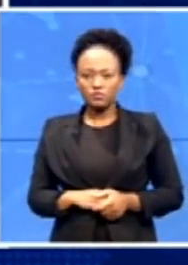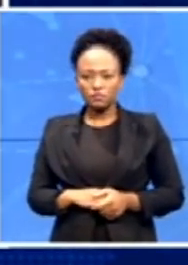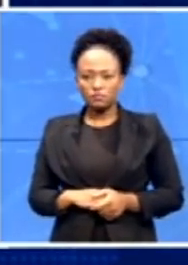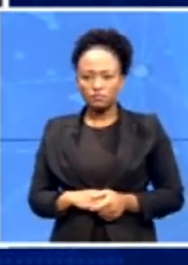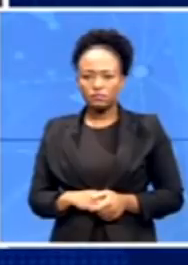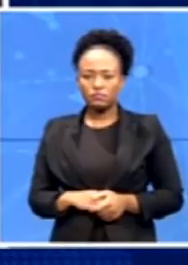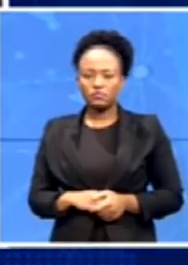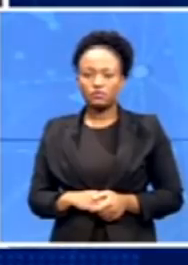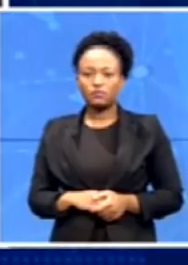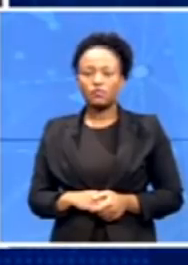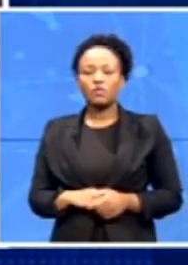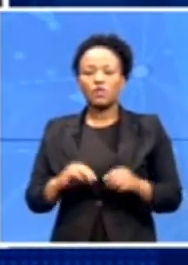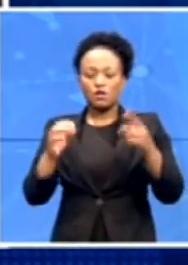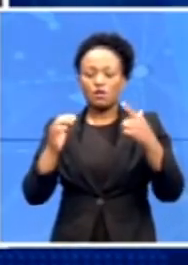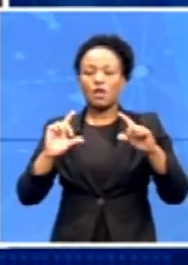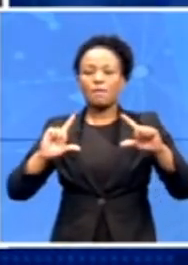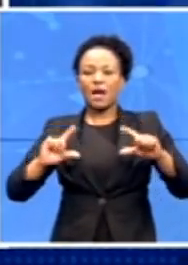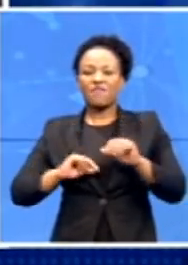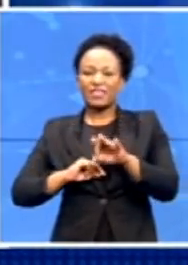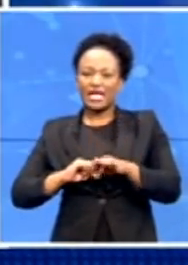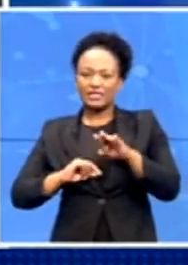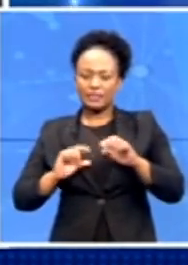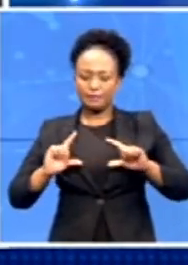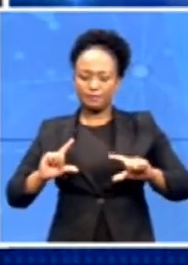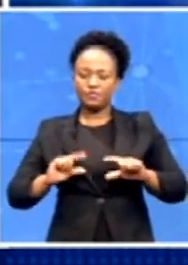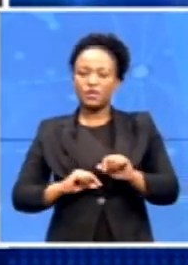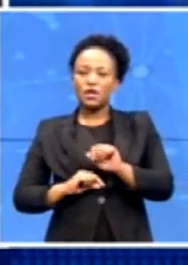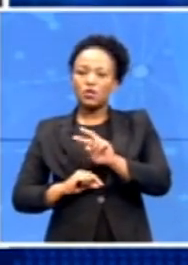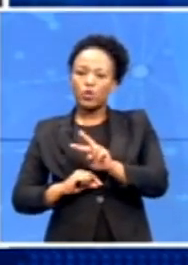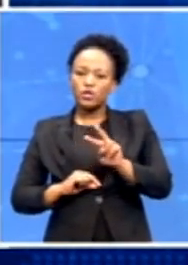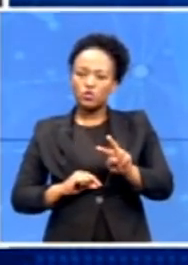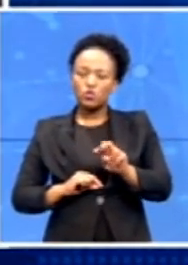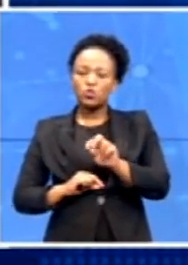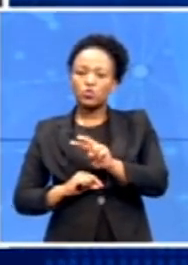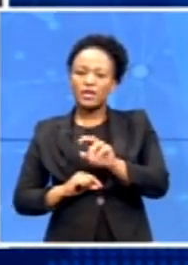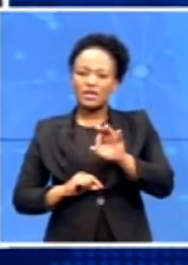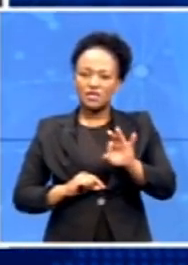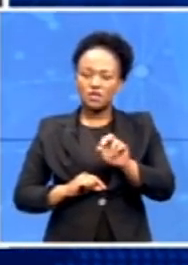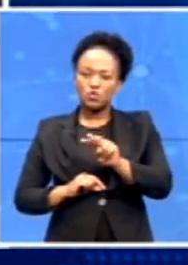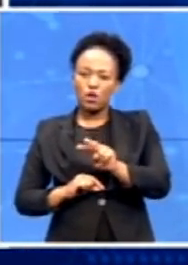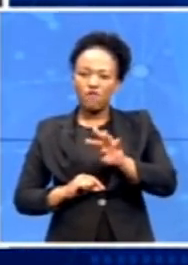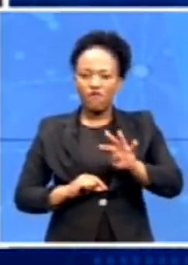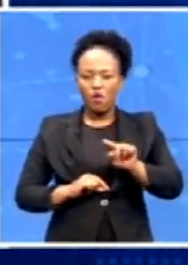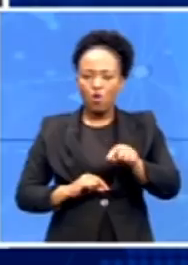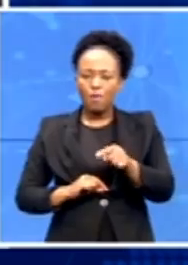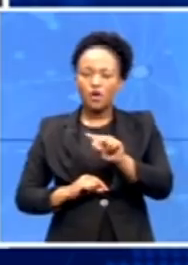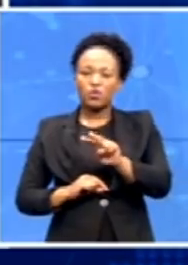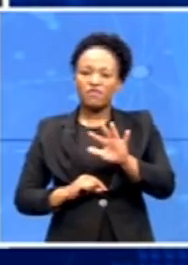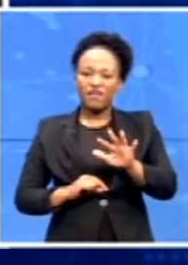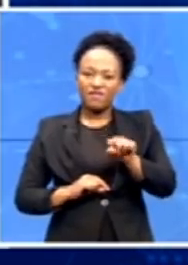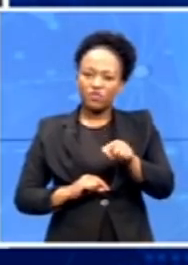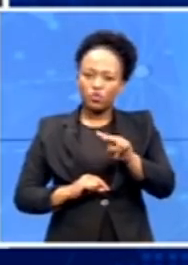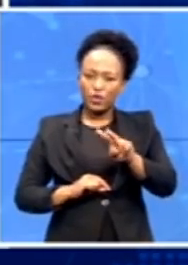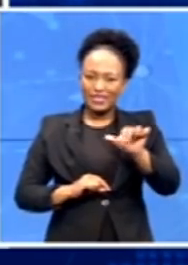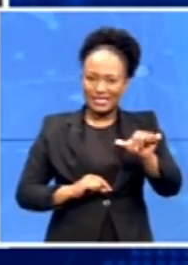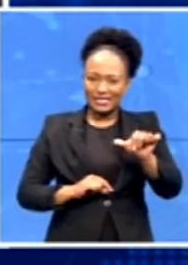paragraphs 22, 23, 24, 25 and 26 thereof. No